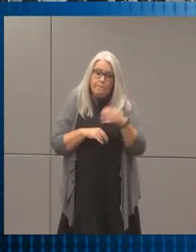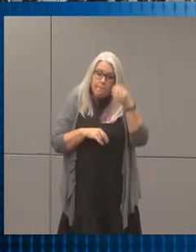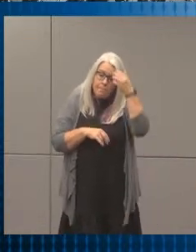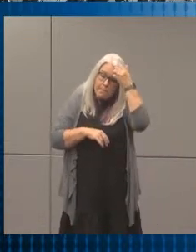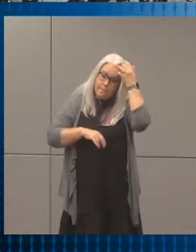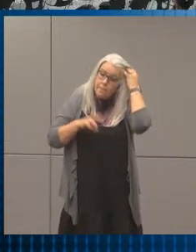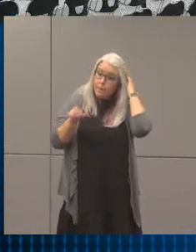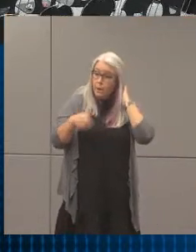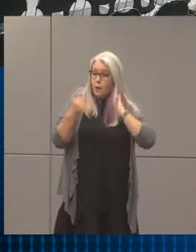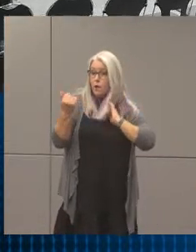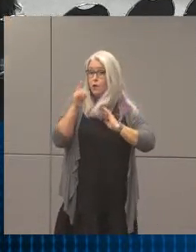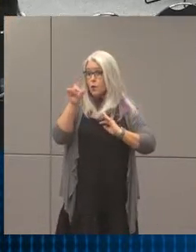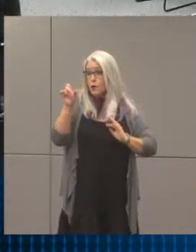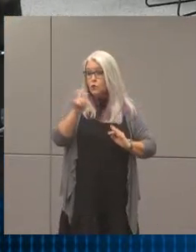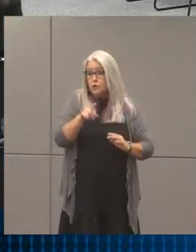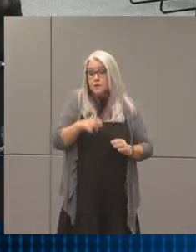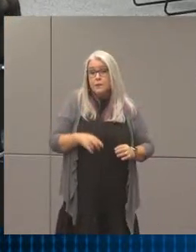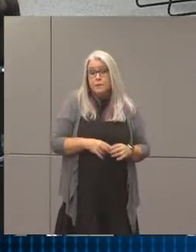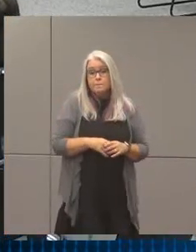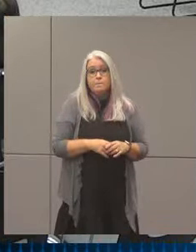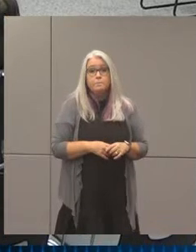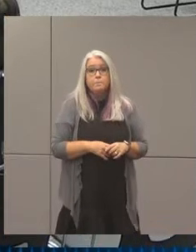Any other questions?